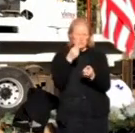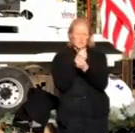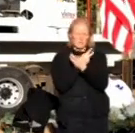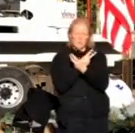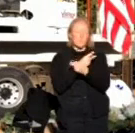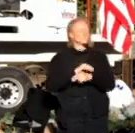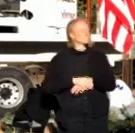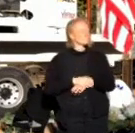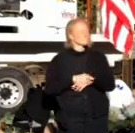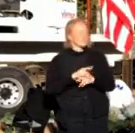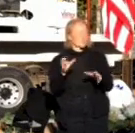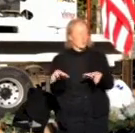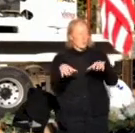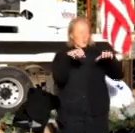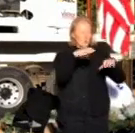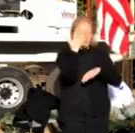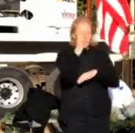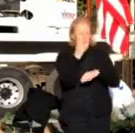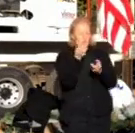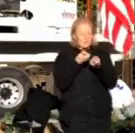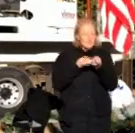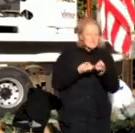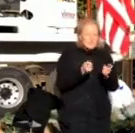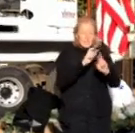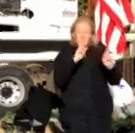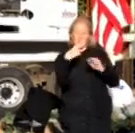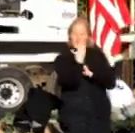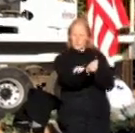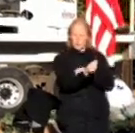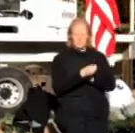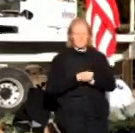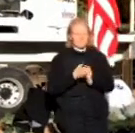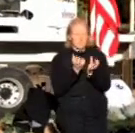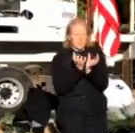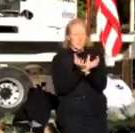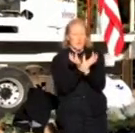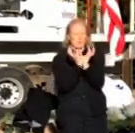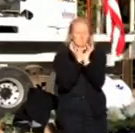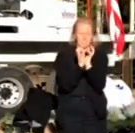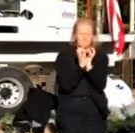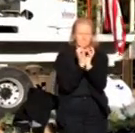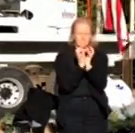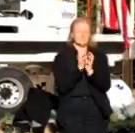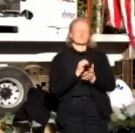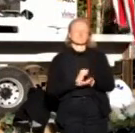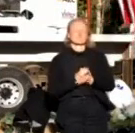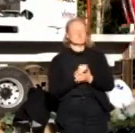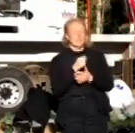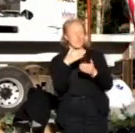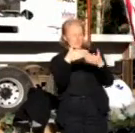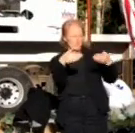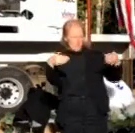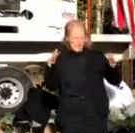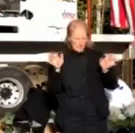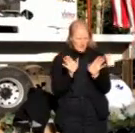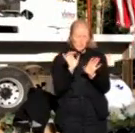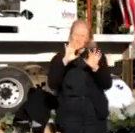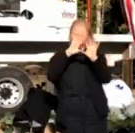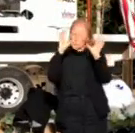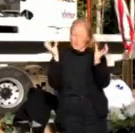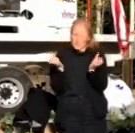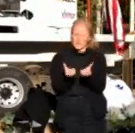bow to load the tree on the sleigh and get ready to go. The cradle held the tree tightly in its teeth, and the banner, it encircled the